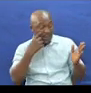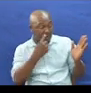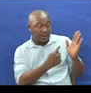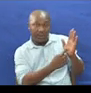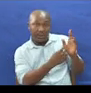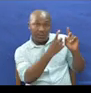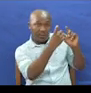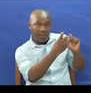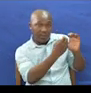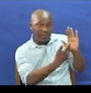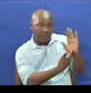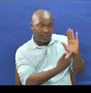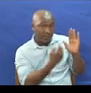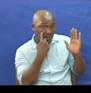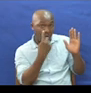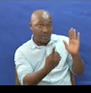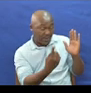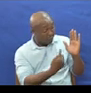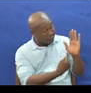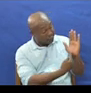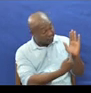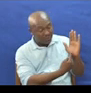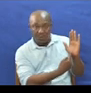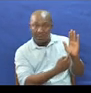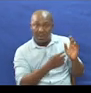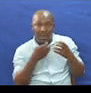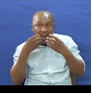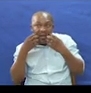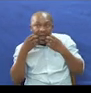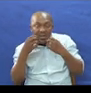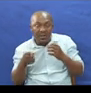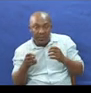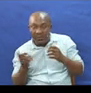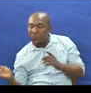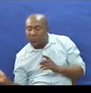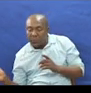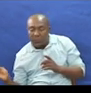Do you see the path? The rat was here.